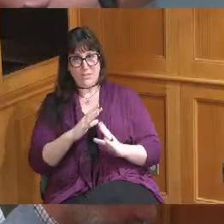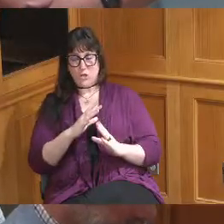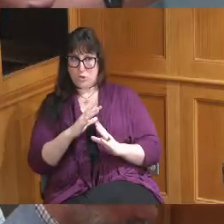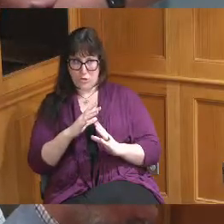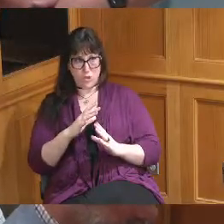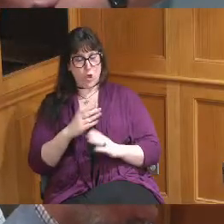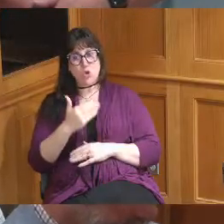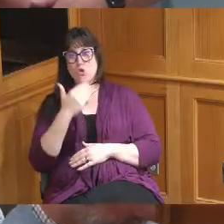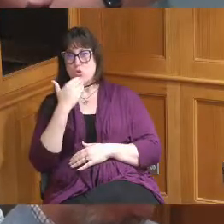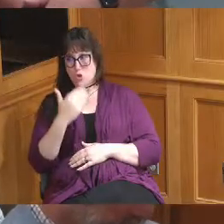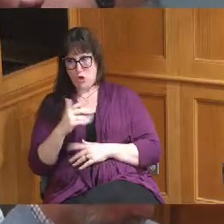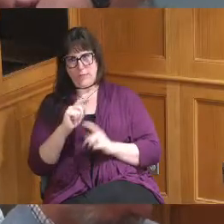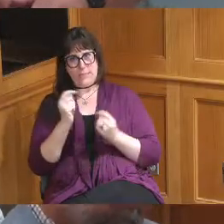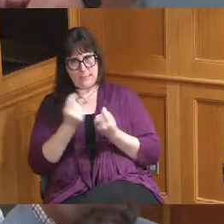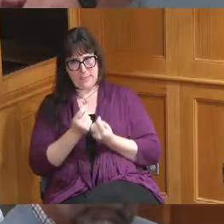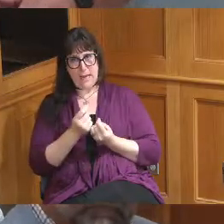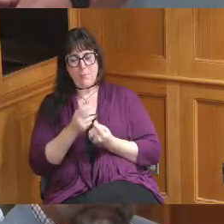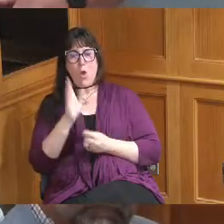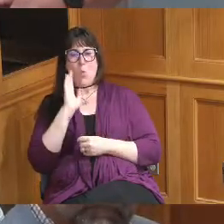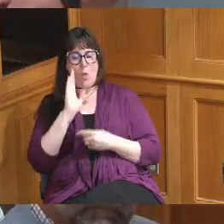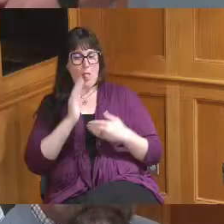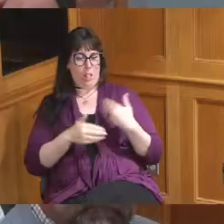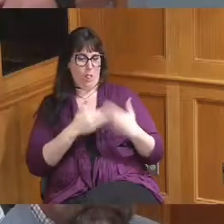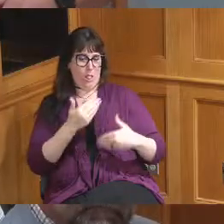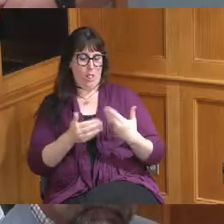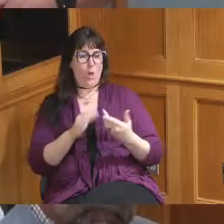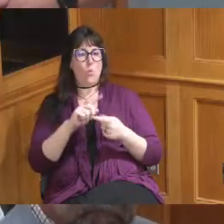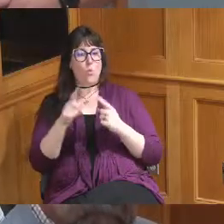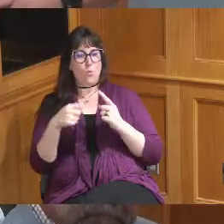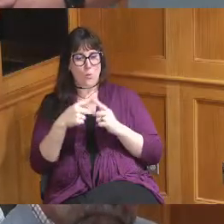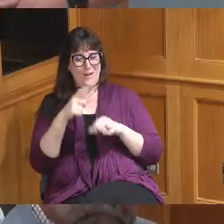way, will walk you through that process when it becomes